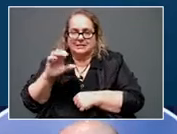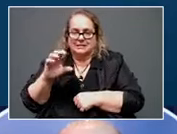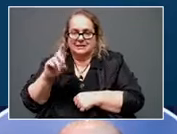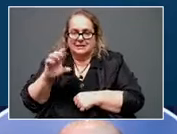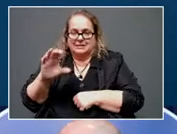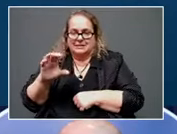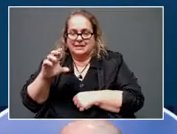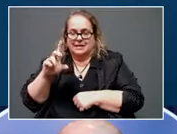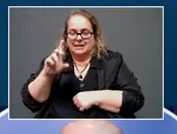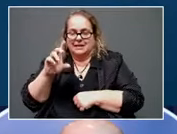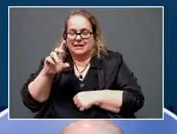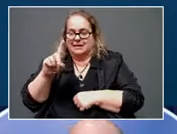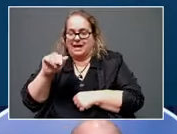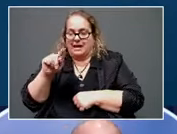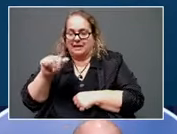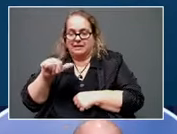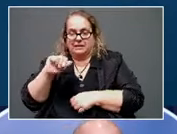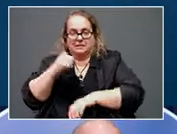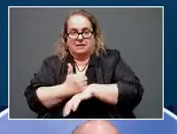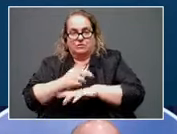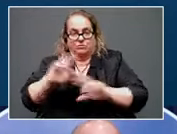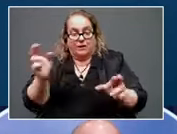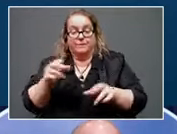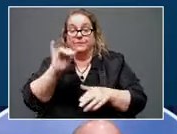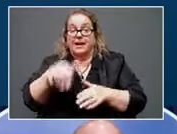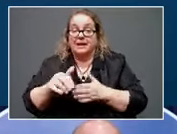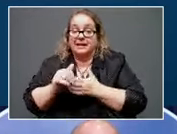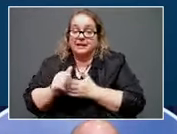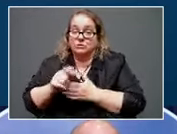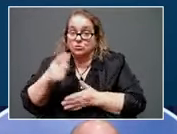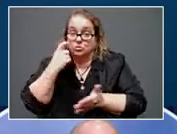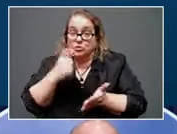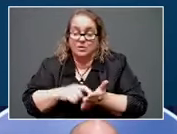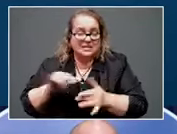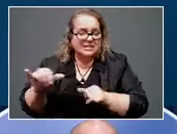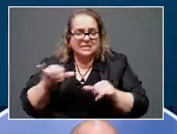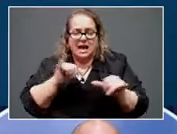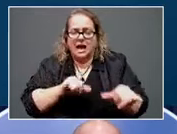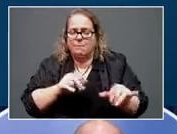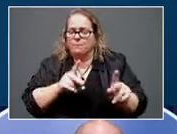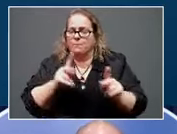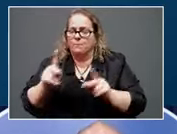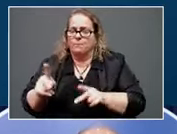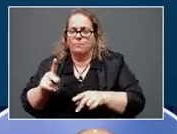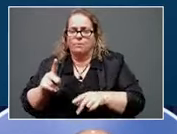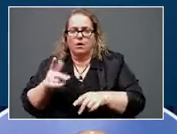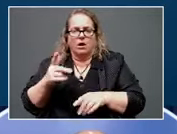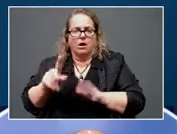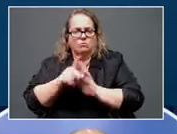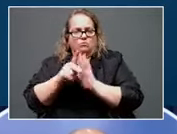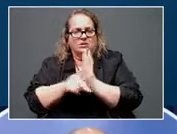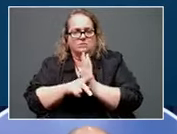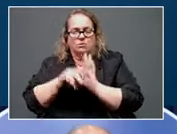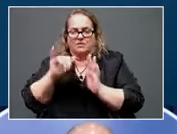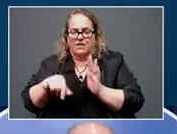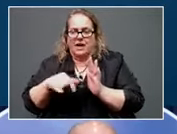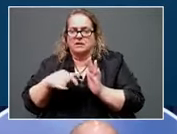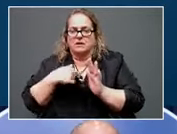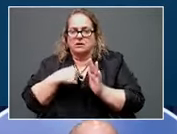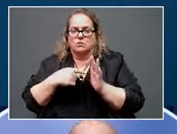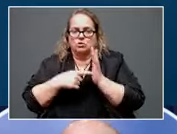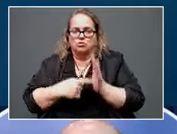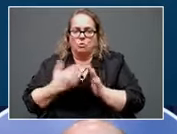This guidance, if you'll notice, is the same basic principles that were on the top level slide I started with. So we need to do things